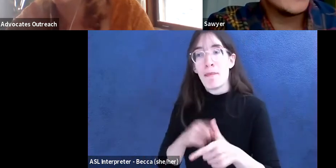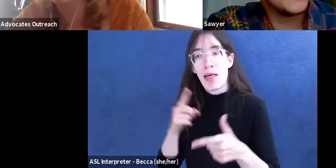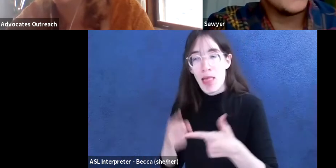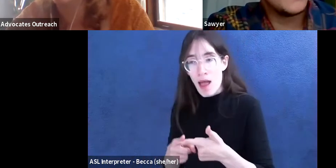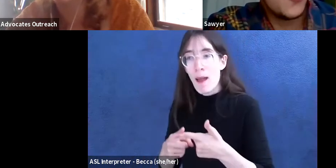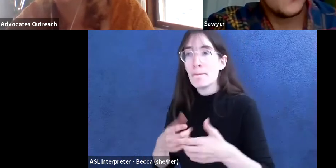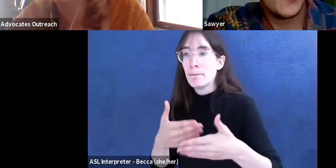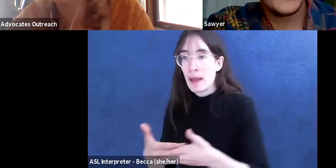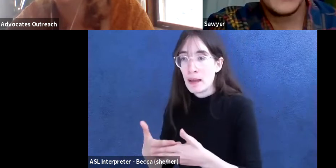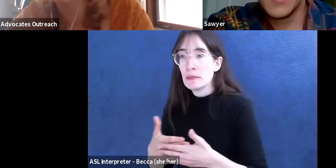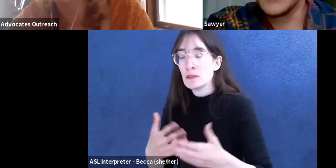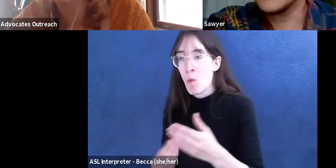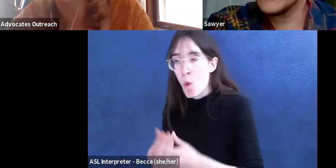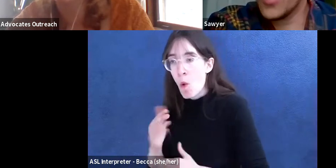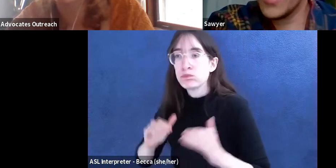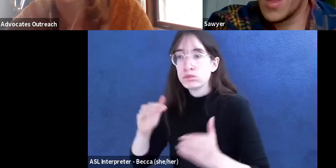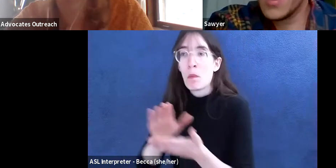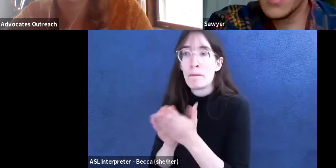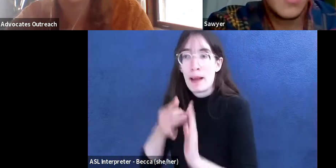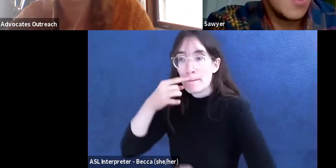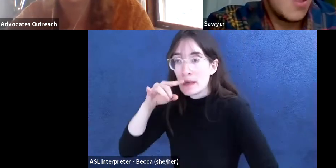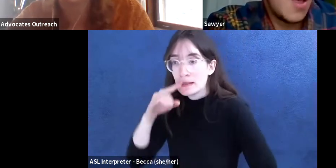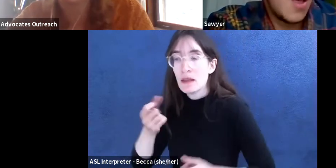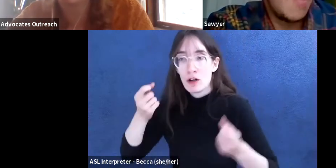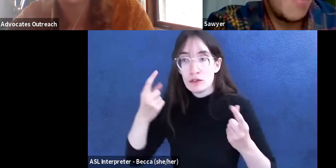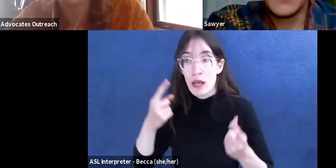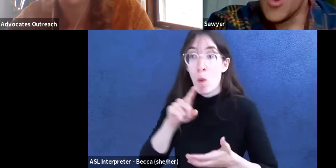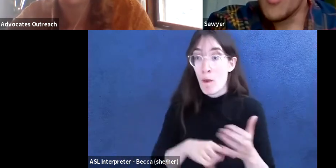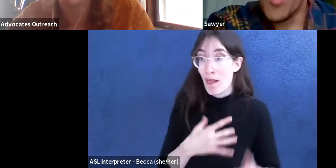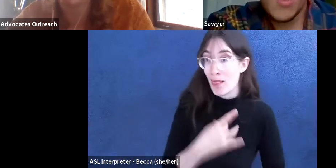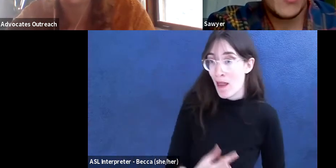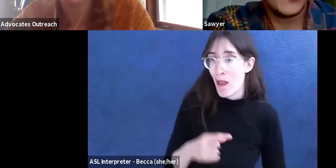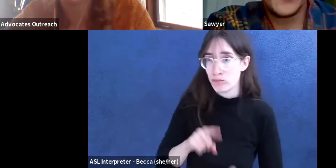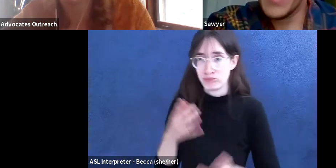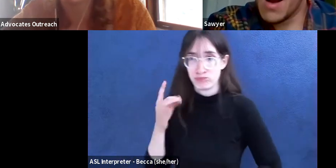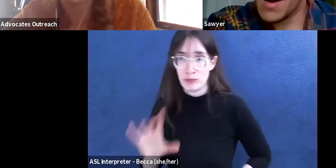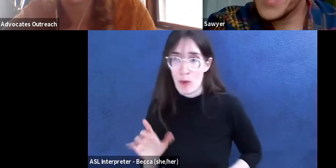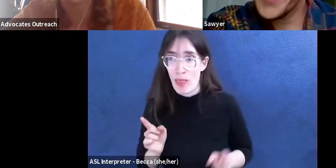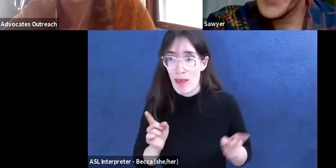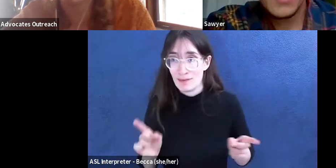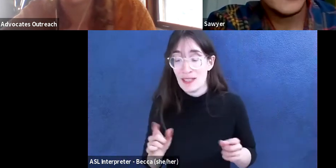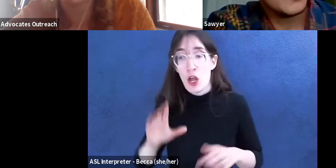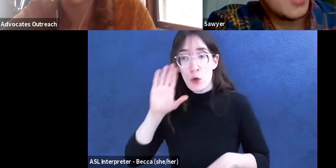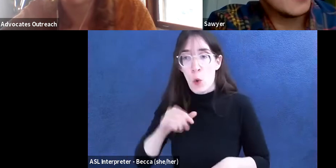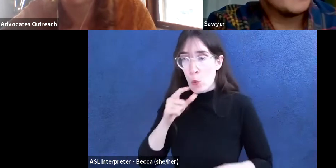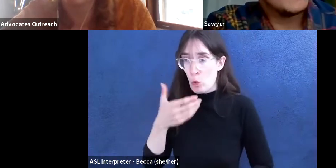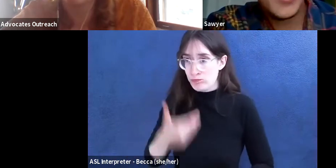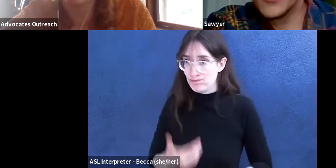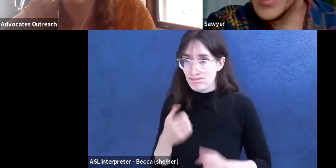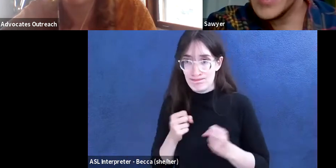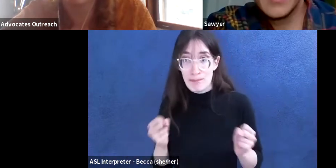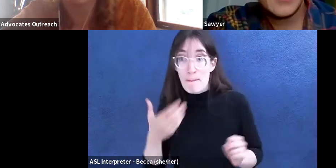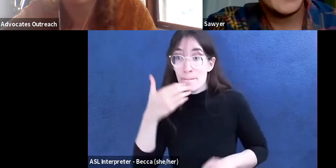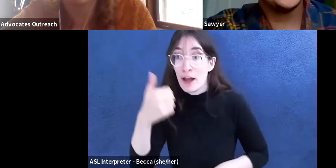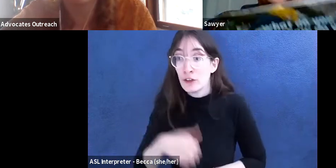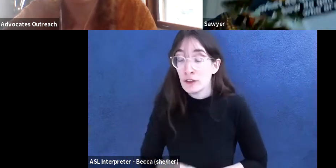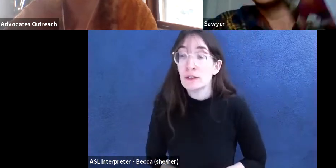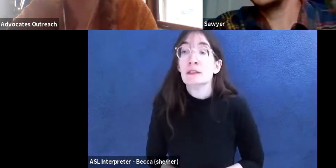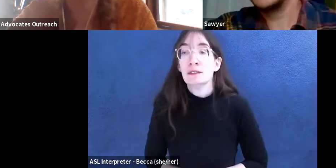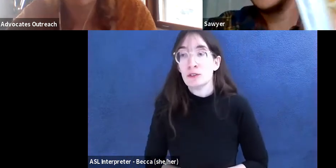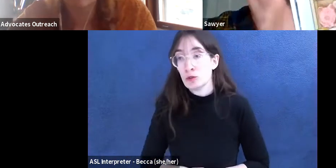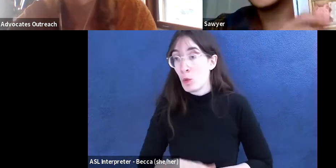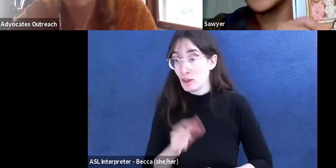ask about how to handle. Not that I have like all the answers or anything, but this is a chance where we can